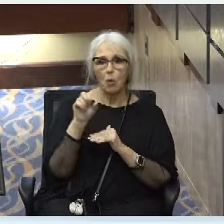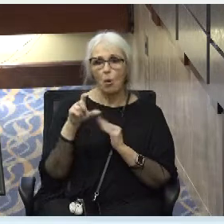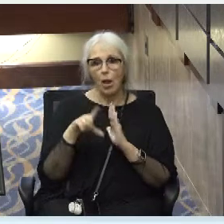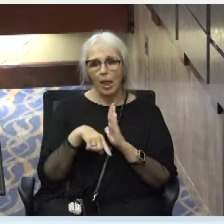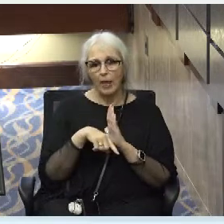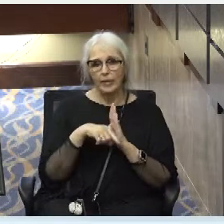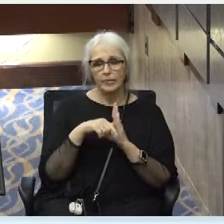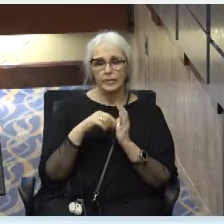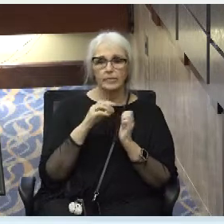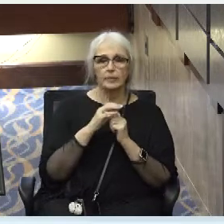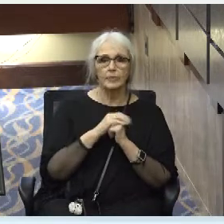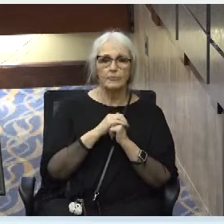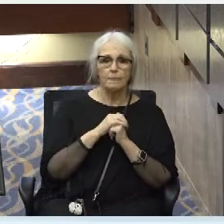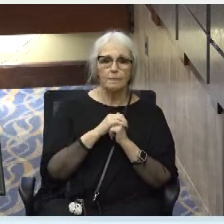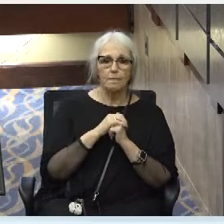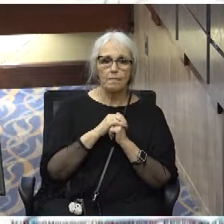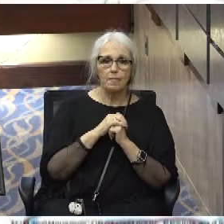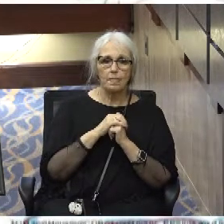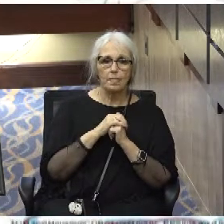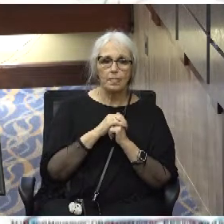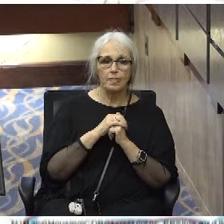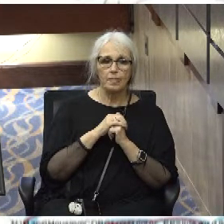income.